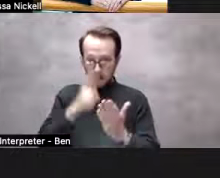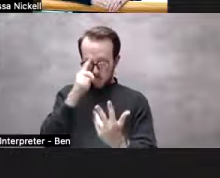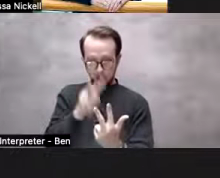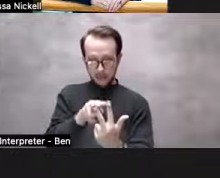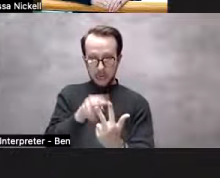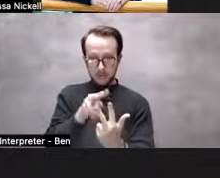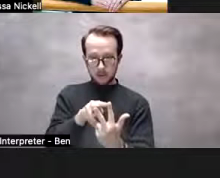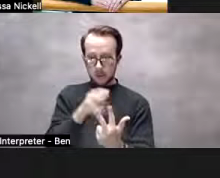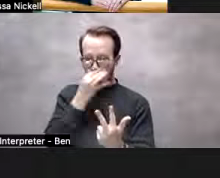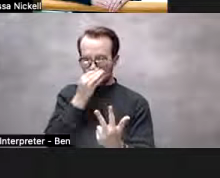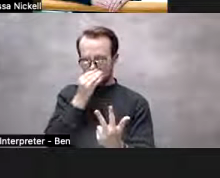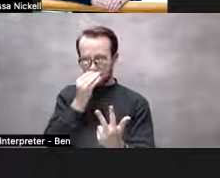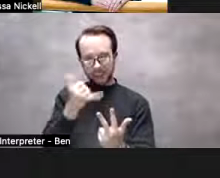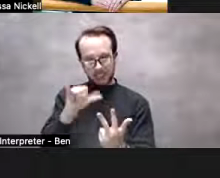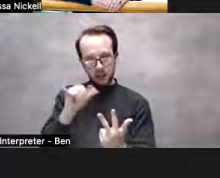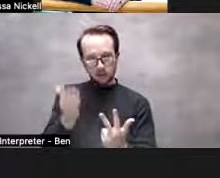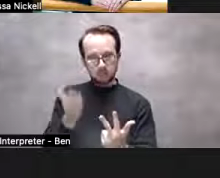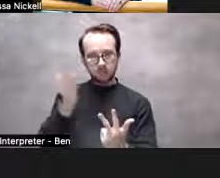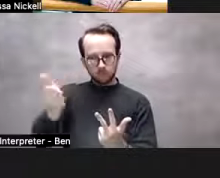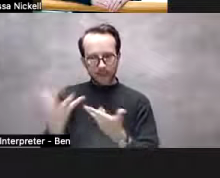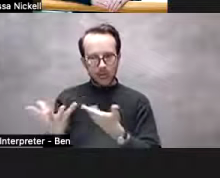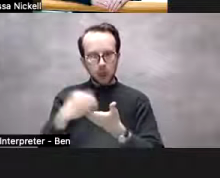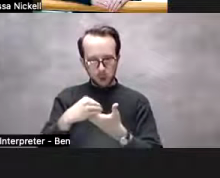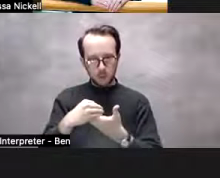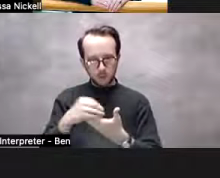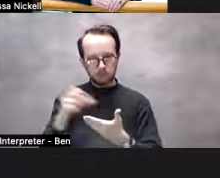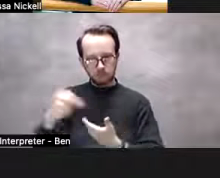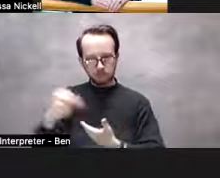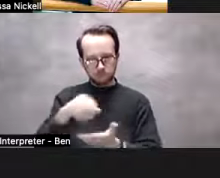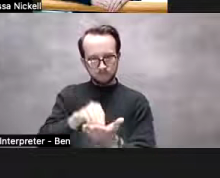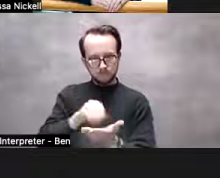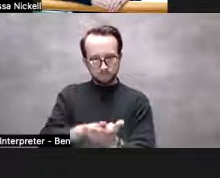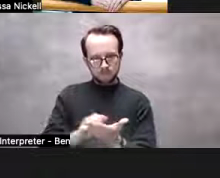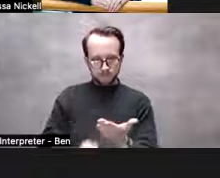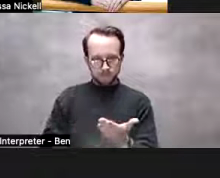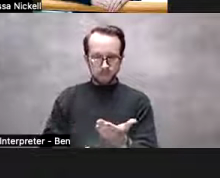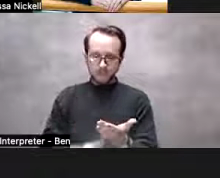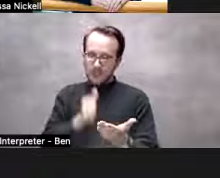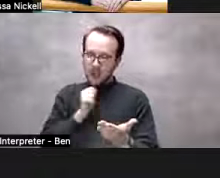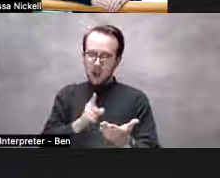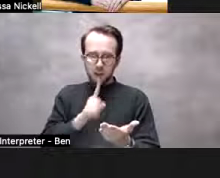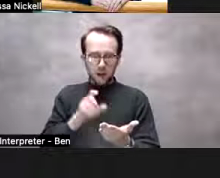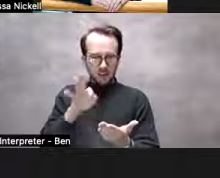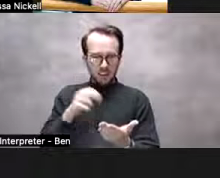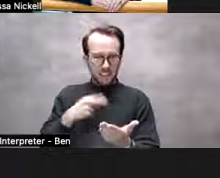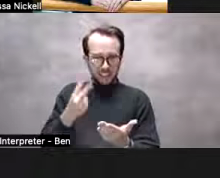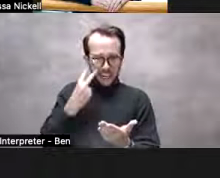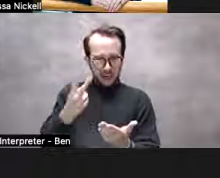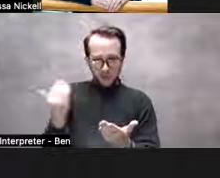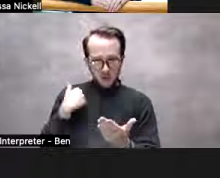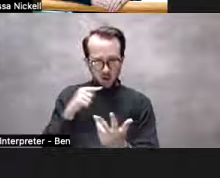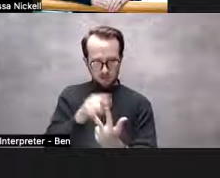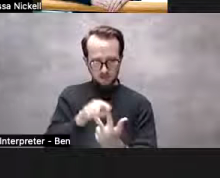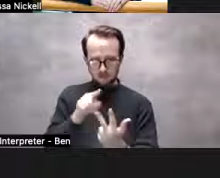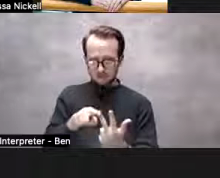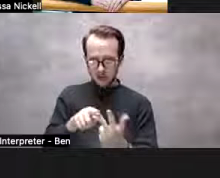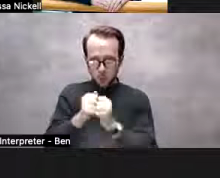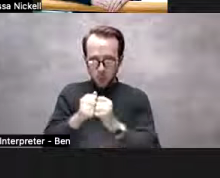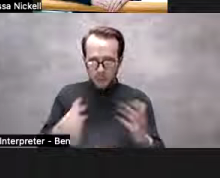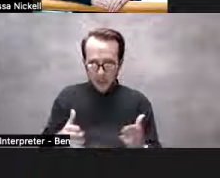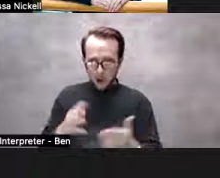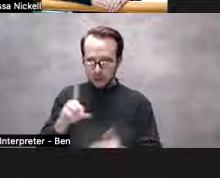R03s, I would highly recommend including that data. I don't know if I've ever reviewed an R21 or an R03 grant without some